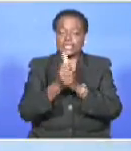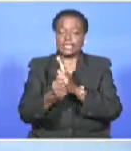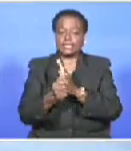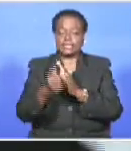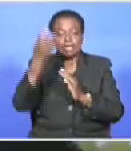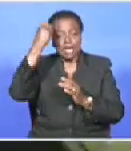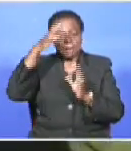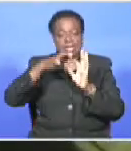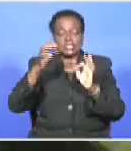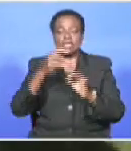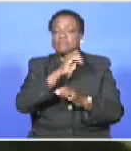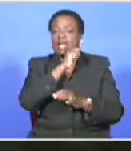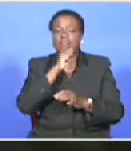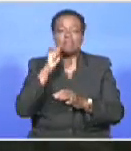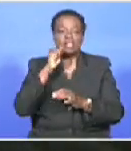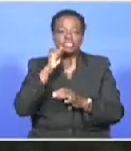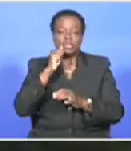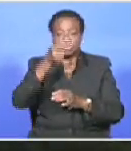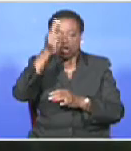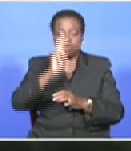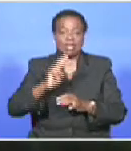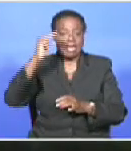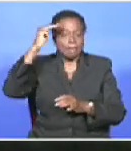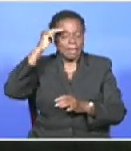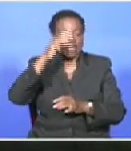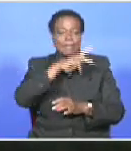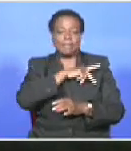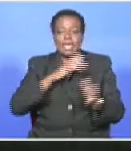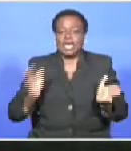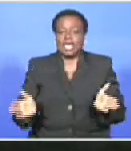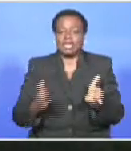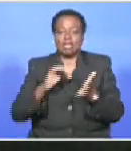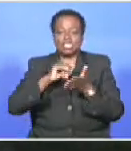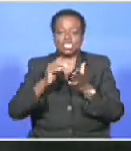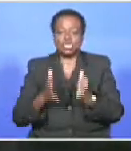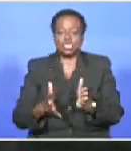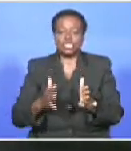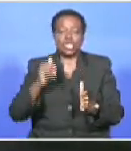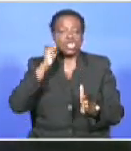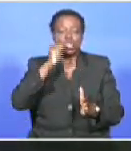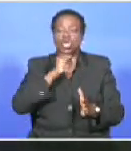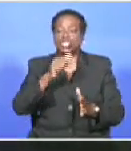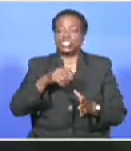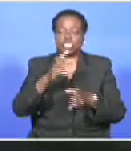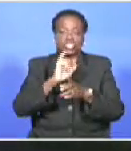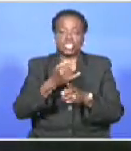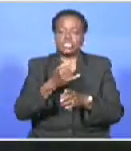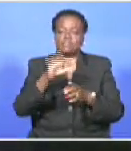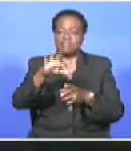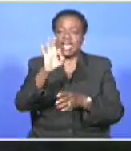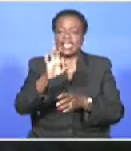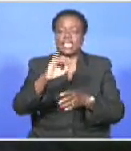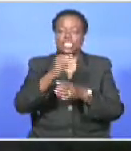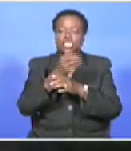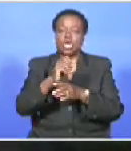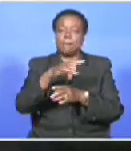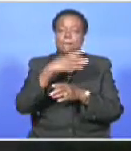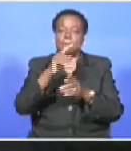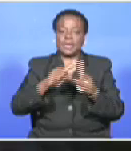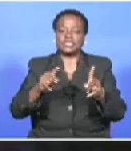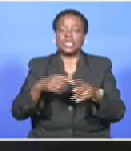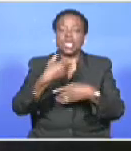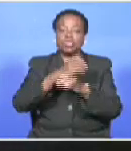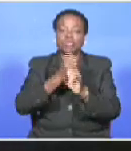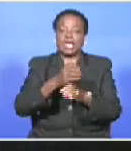Minister of Agriculture, the Honorable Michael Pintard, encouraged students not just to find a job but to create employment through the skills